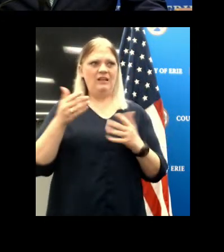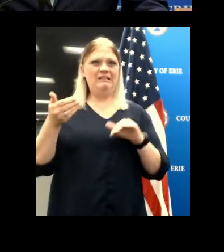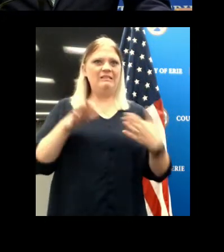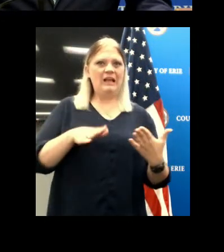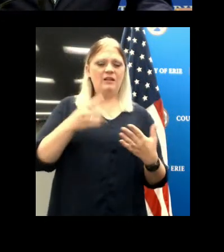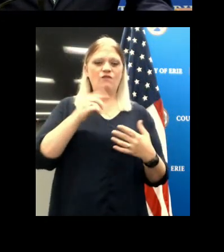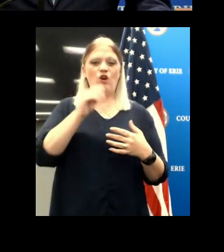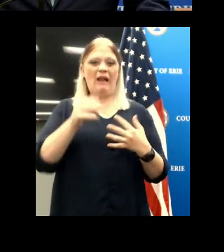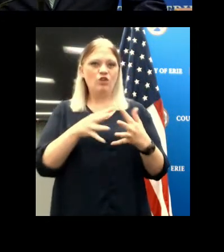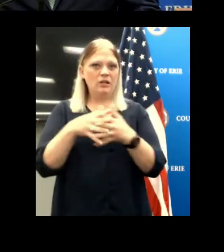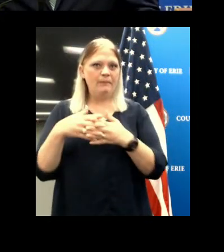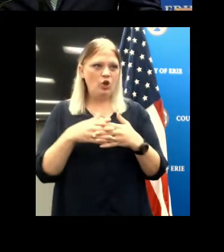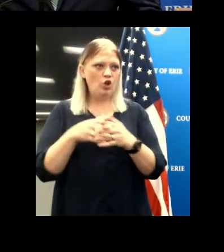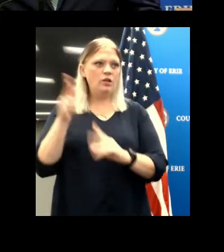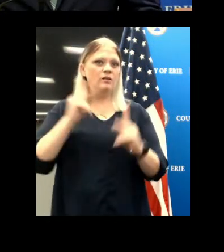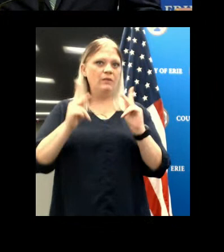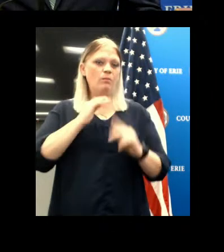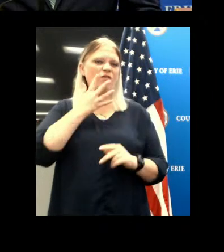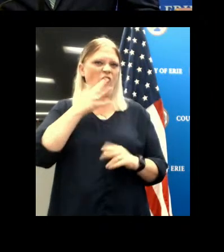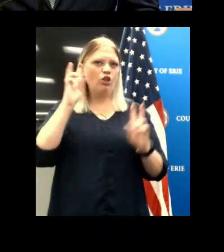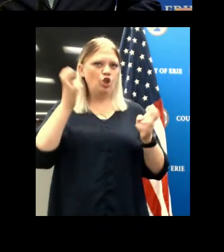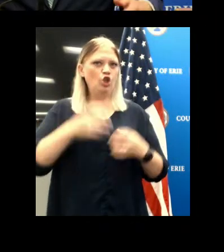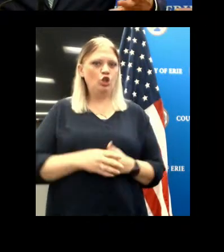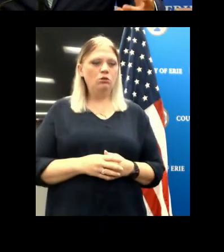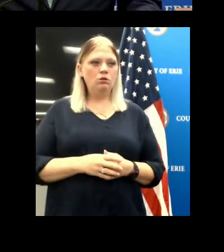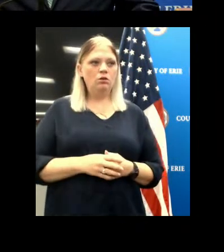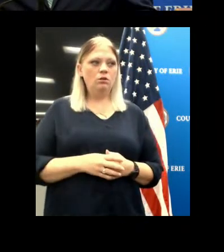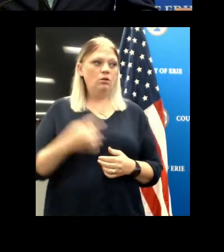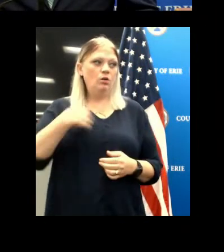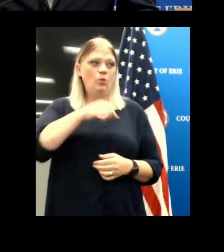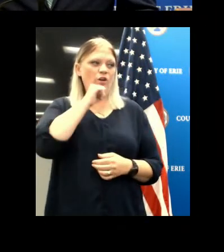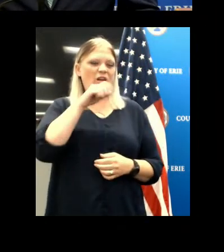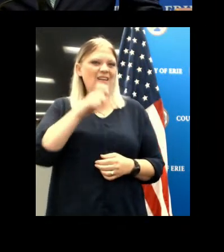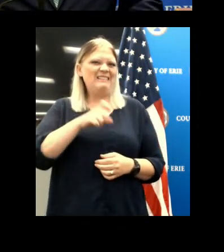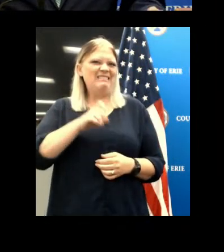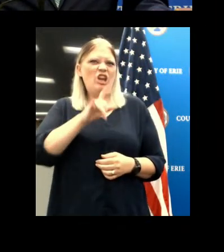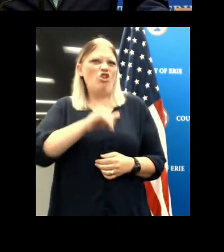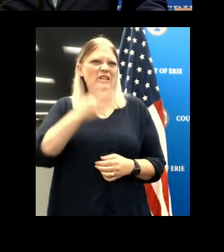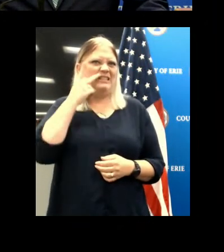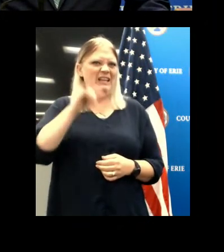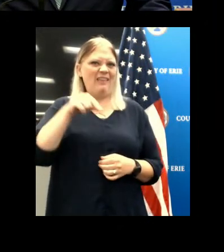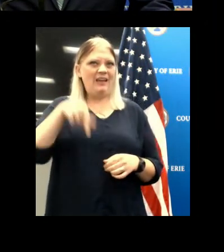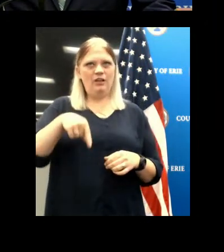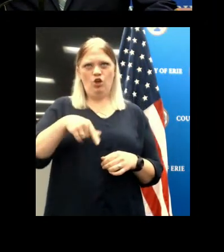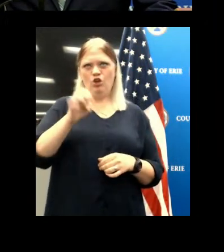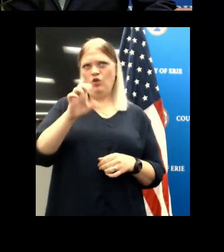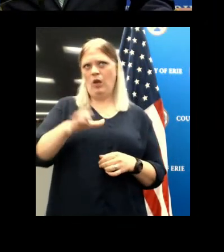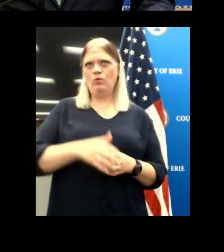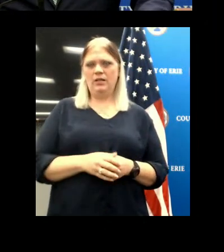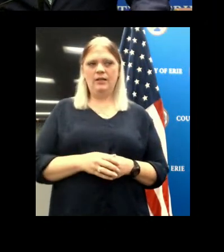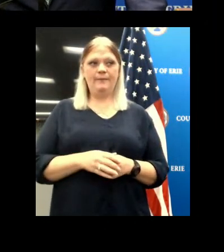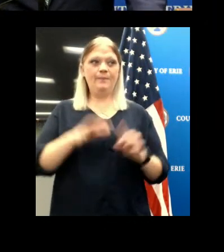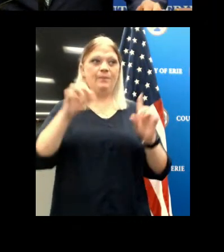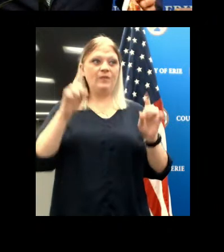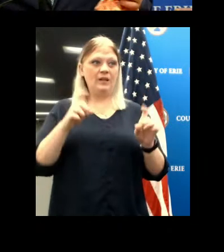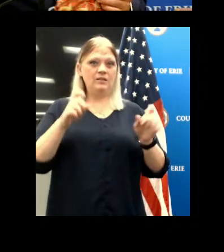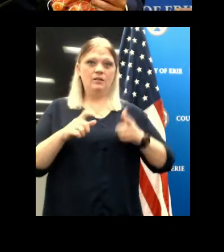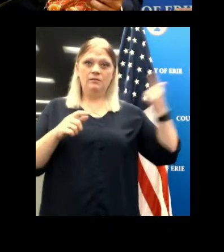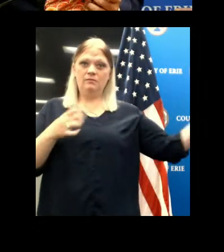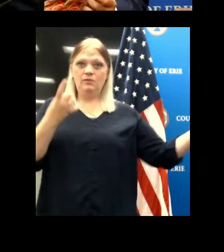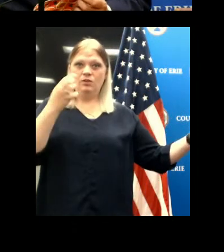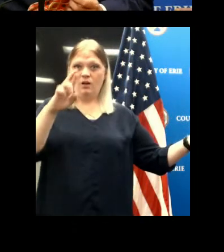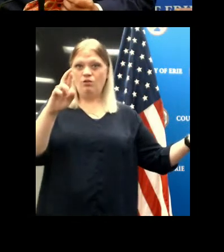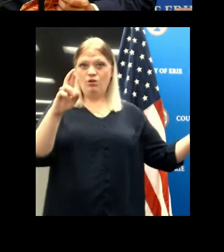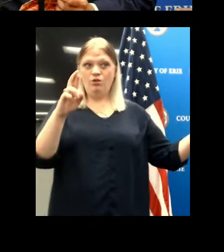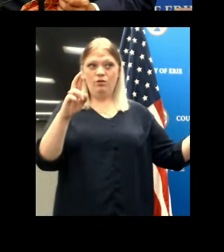African Americans, people of color, and we're not necessarily seeing that here in Erie County. Testing, I'll turn it over to the